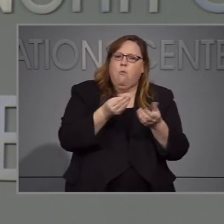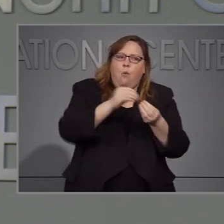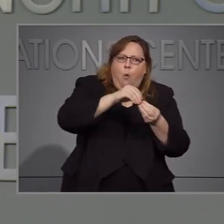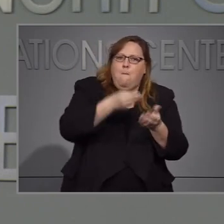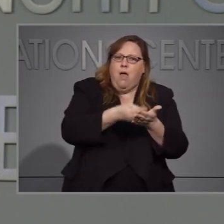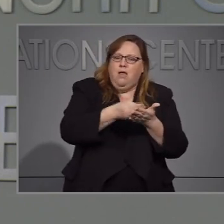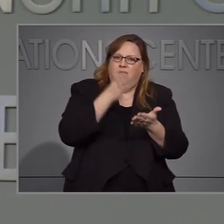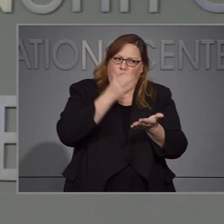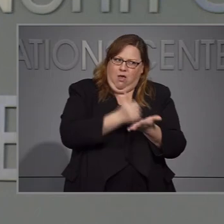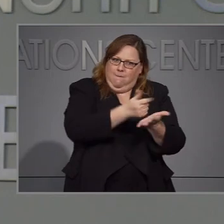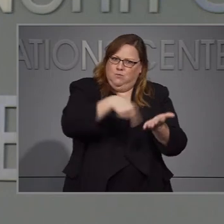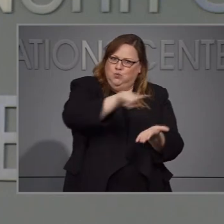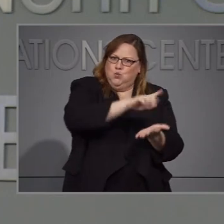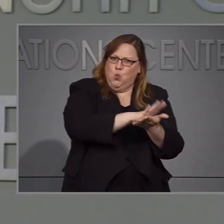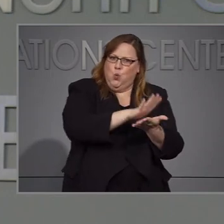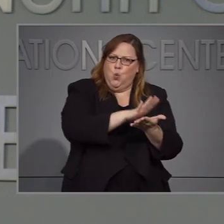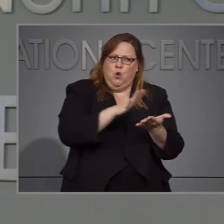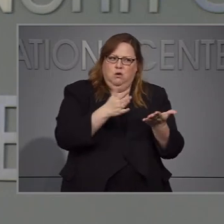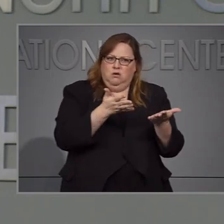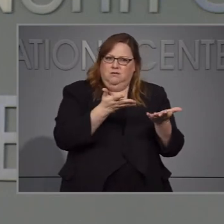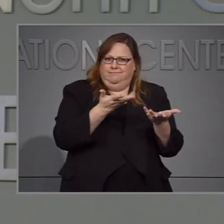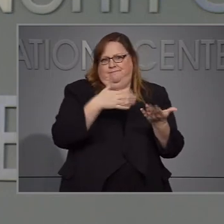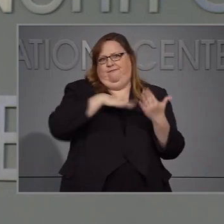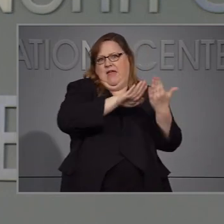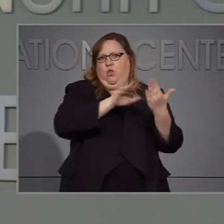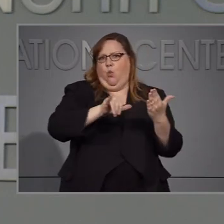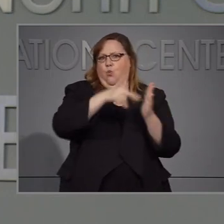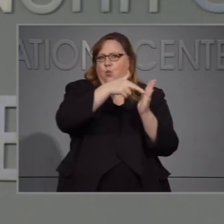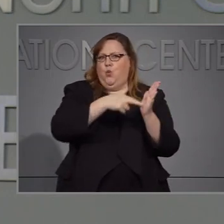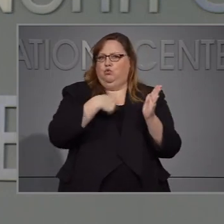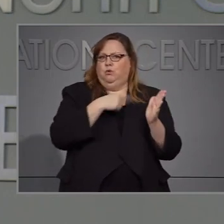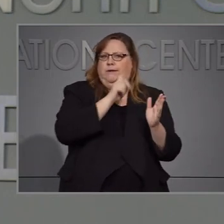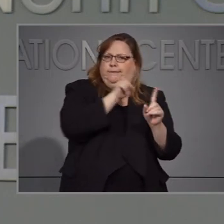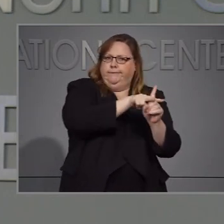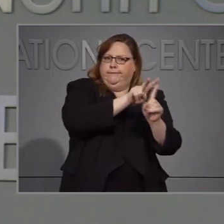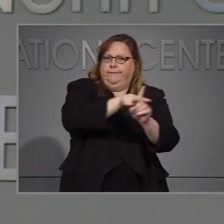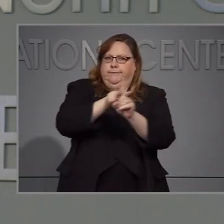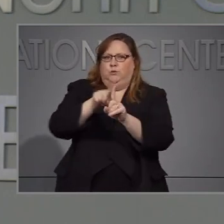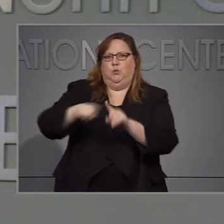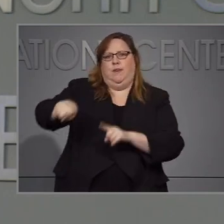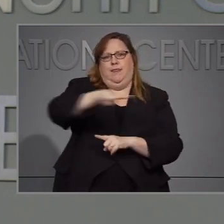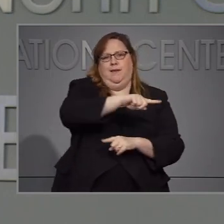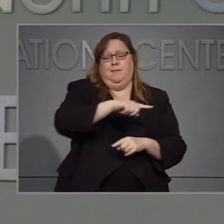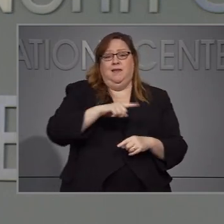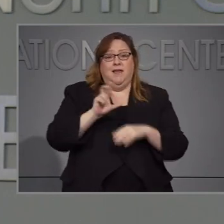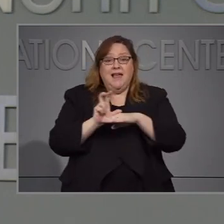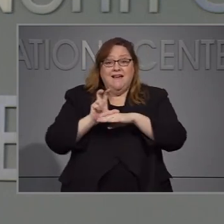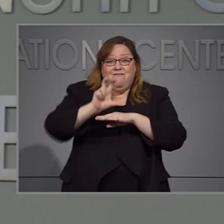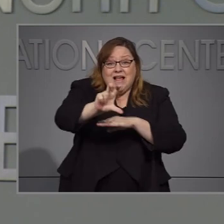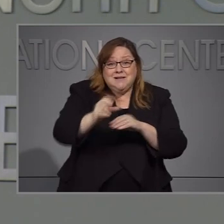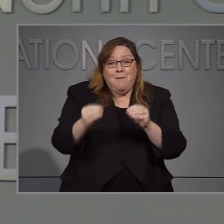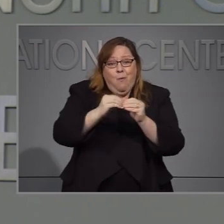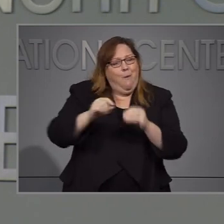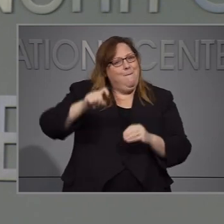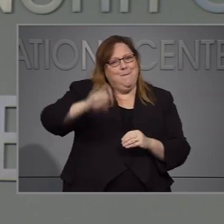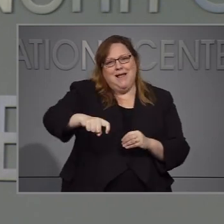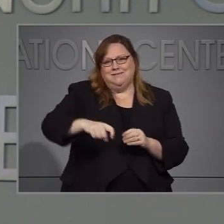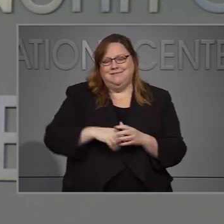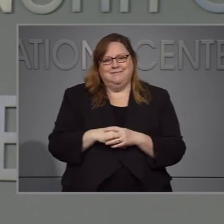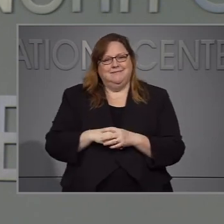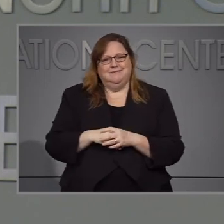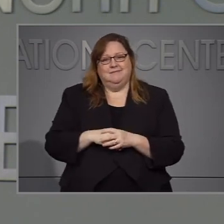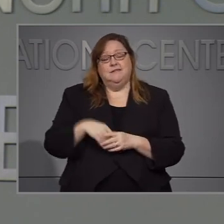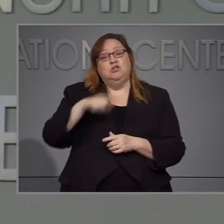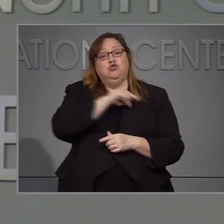do. We're going to have to invest more. We know the General Assembly is coming back in less than 2 months,